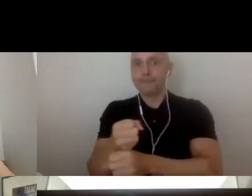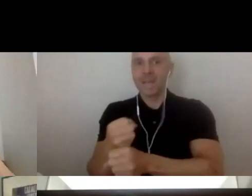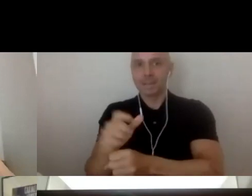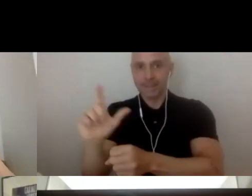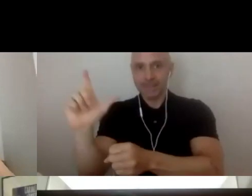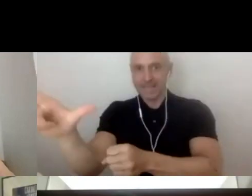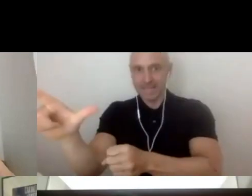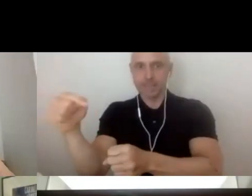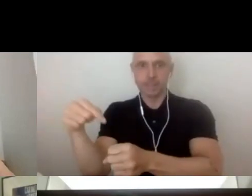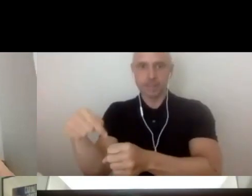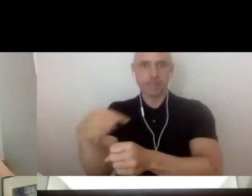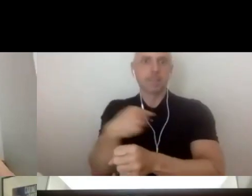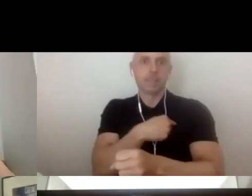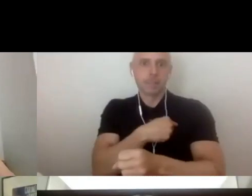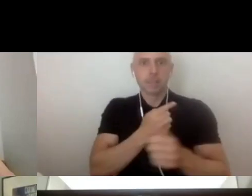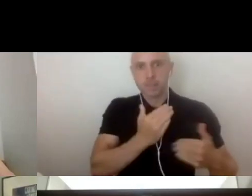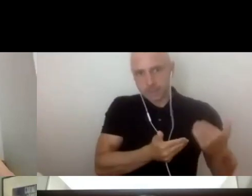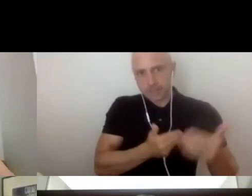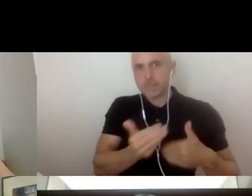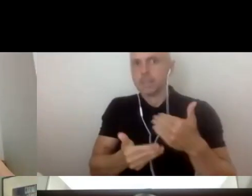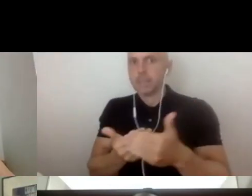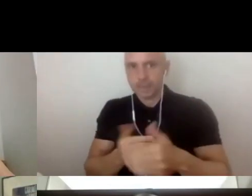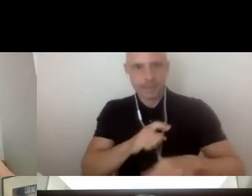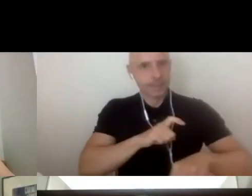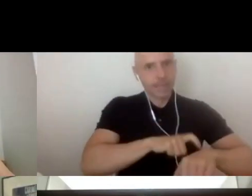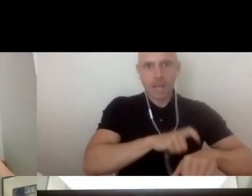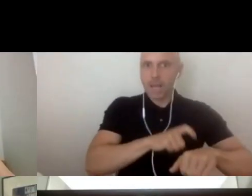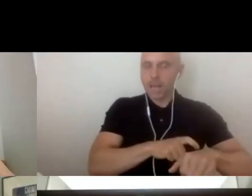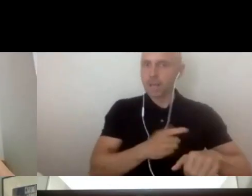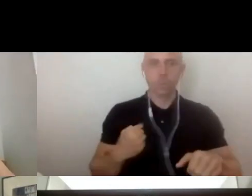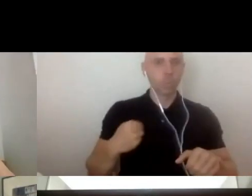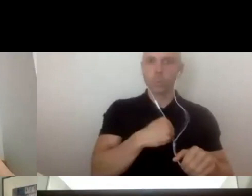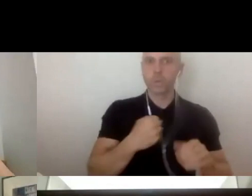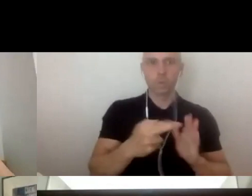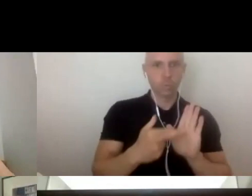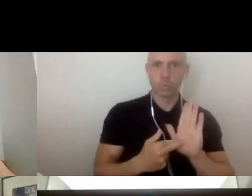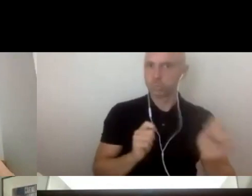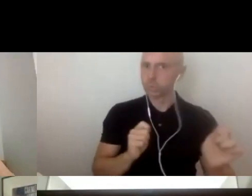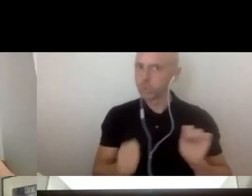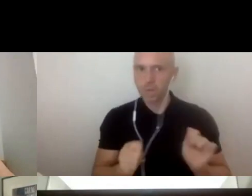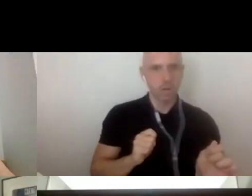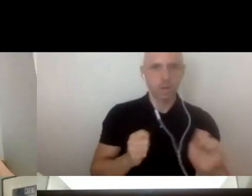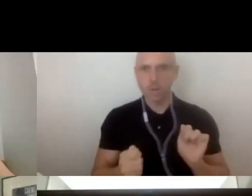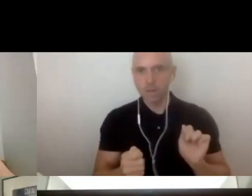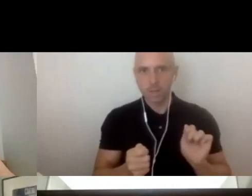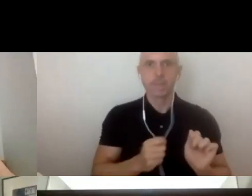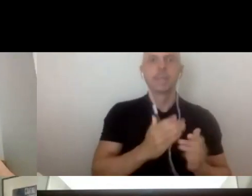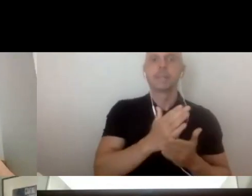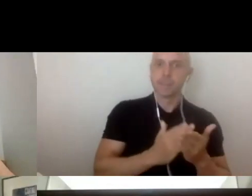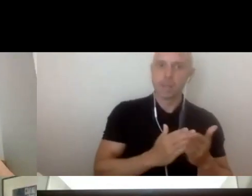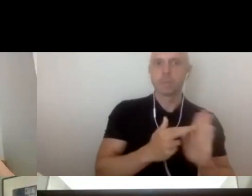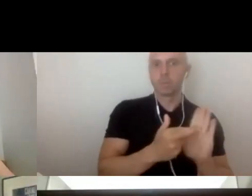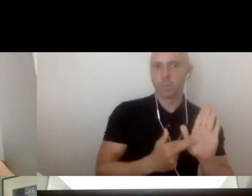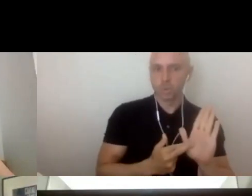it. And I know this is a very difficult time for you all. And I want to reassure you that we are all working as hard as we can to